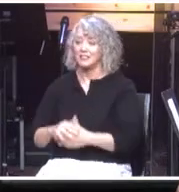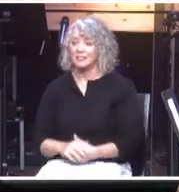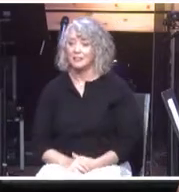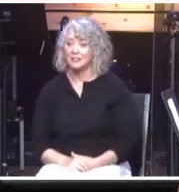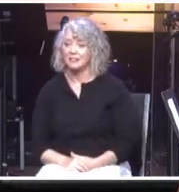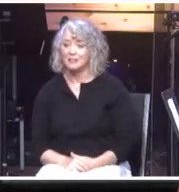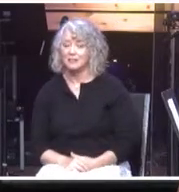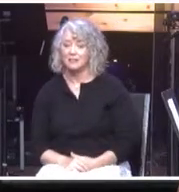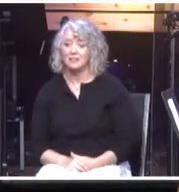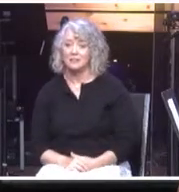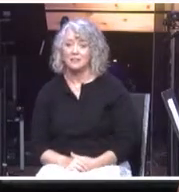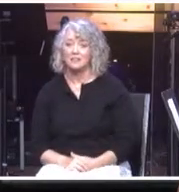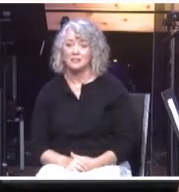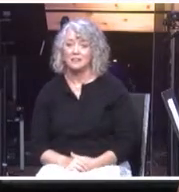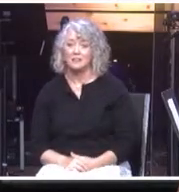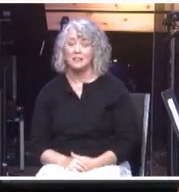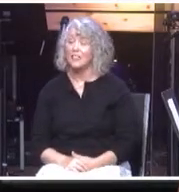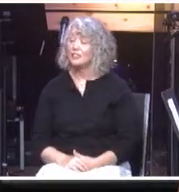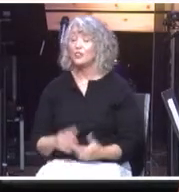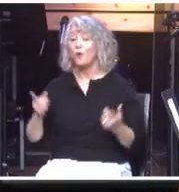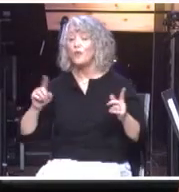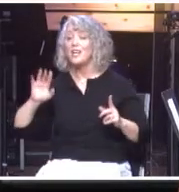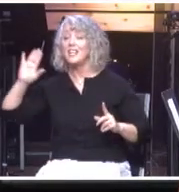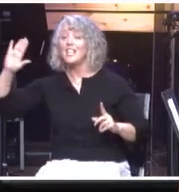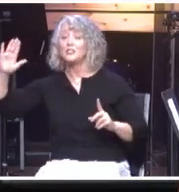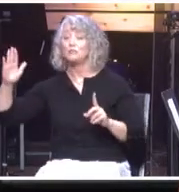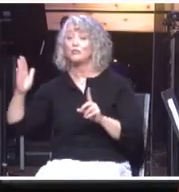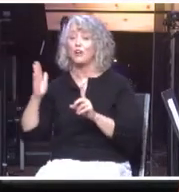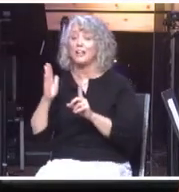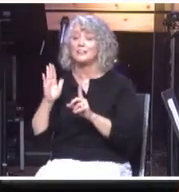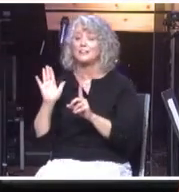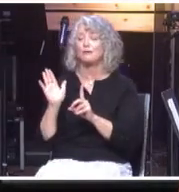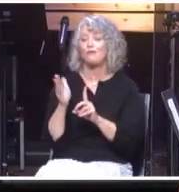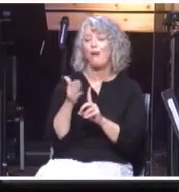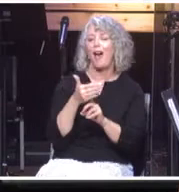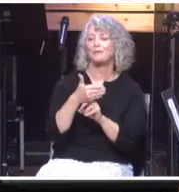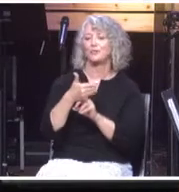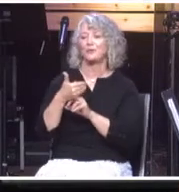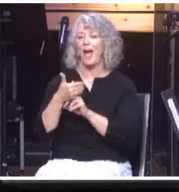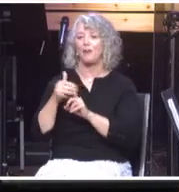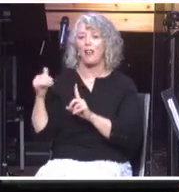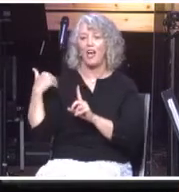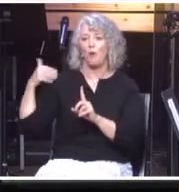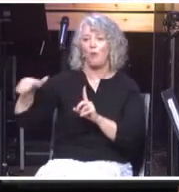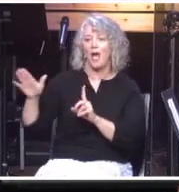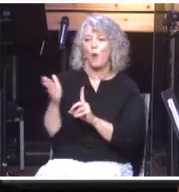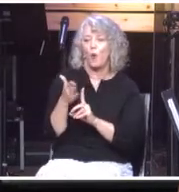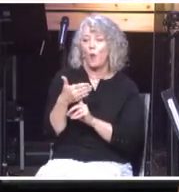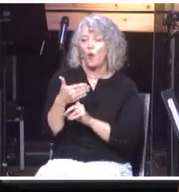those outstretched wings of His, whatsoever things are lovely,